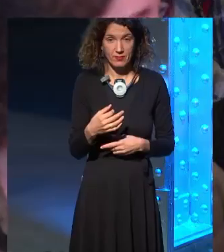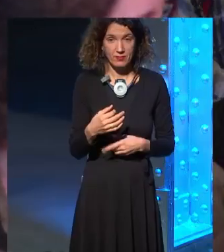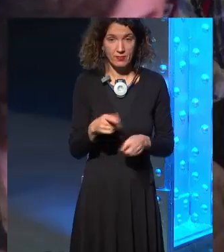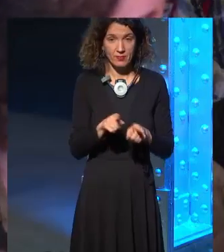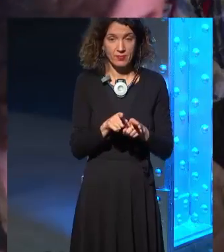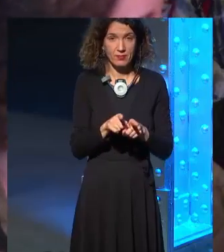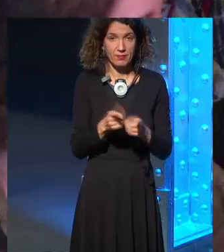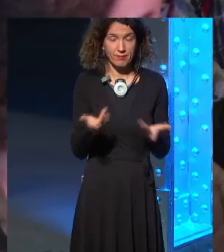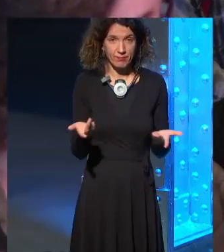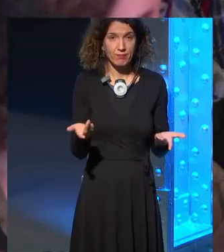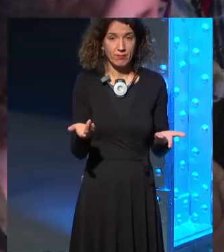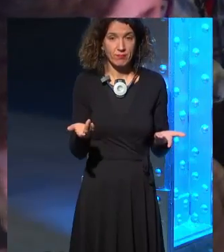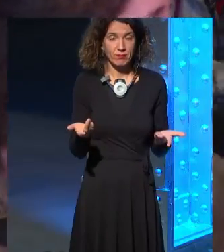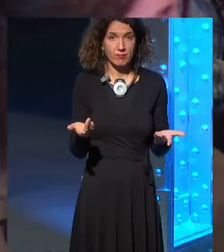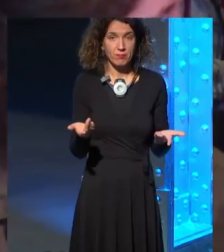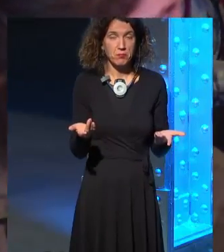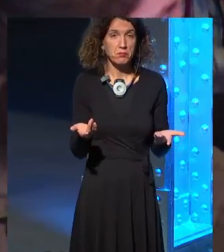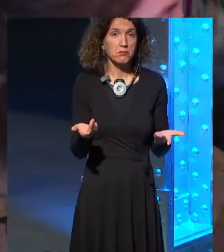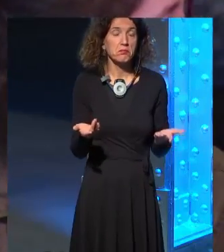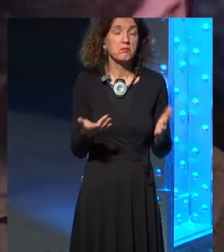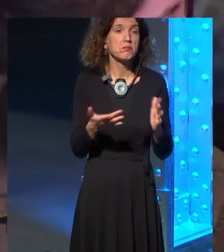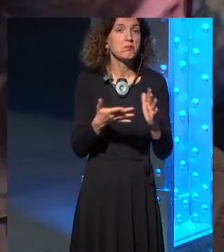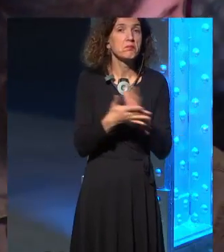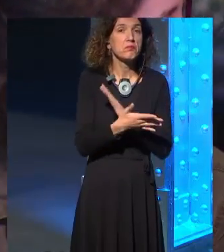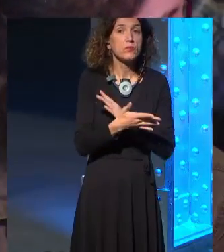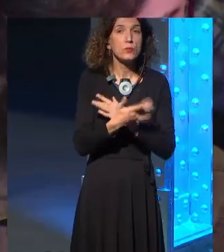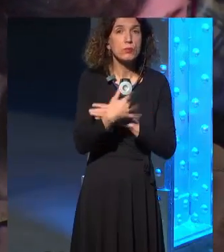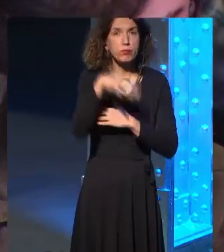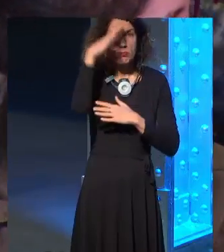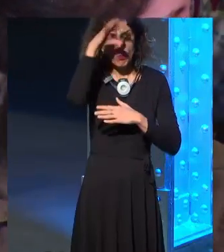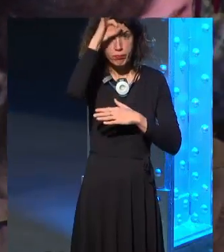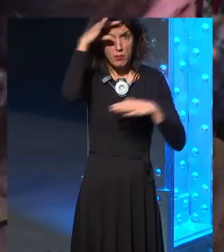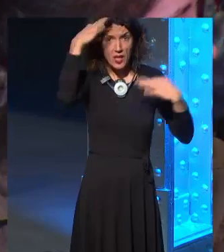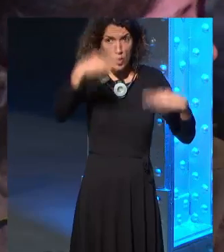not knowing about anything maybe